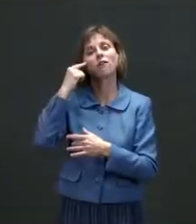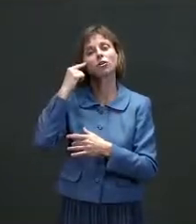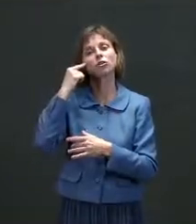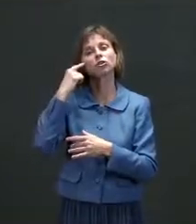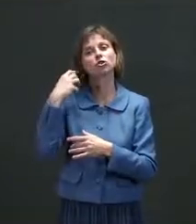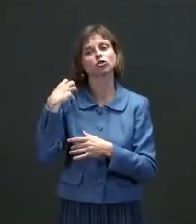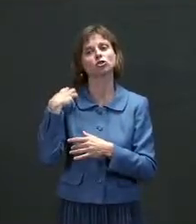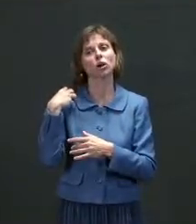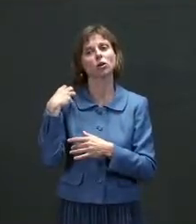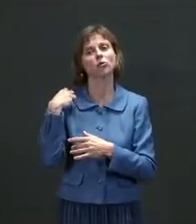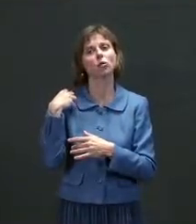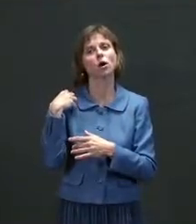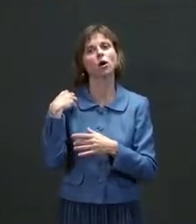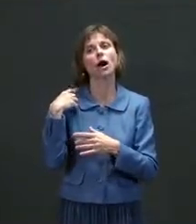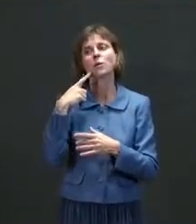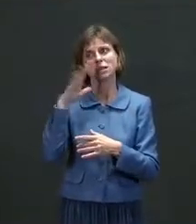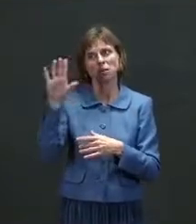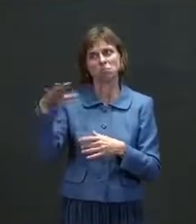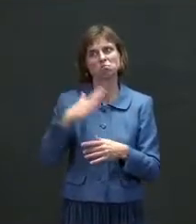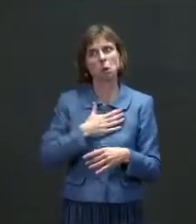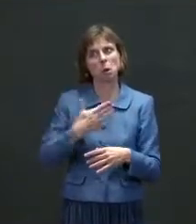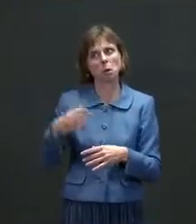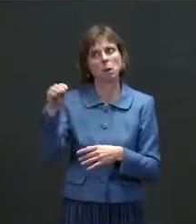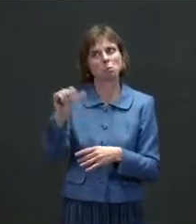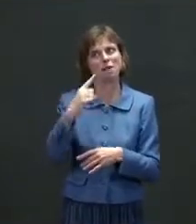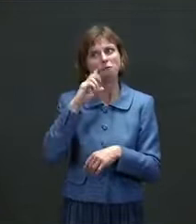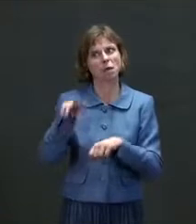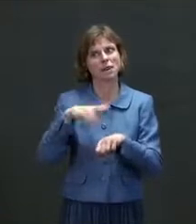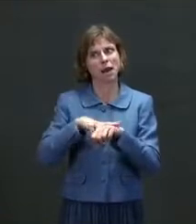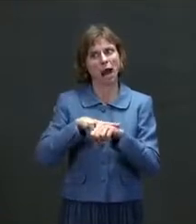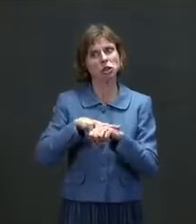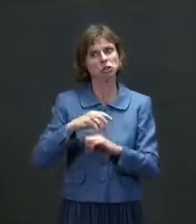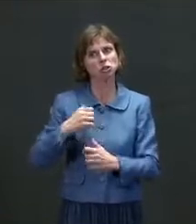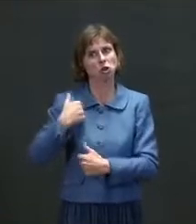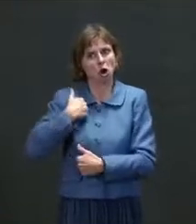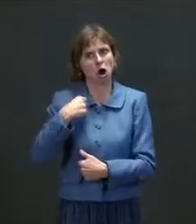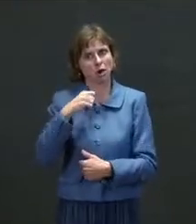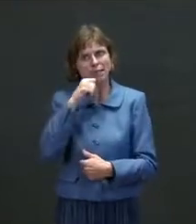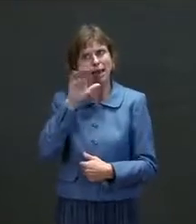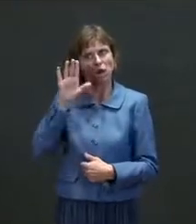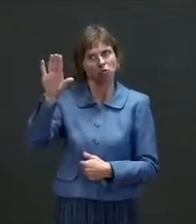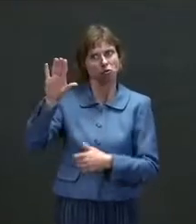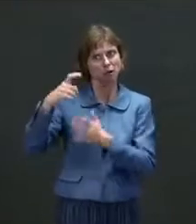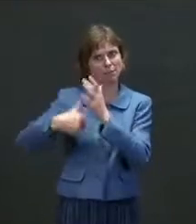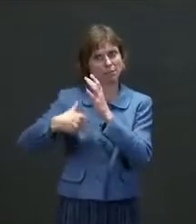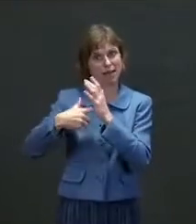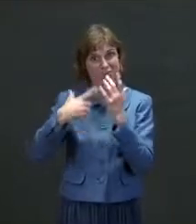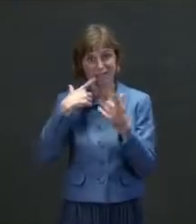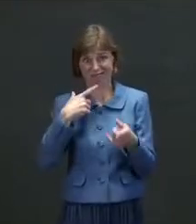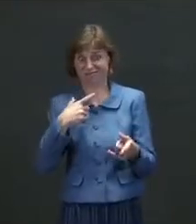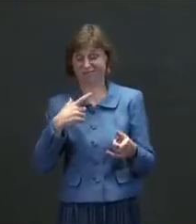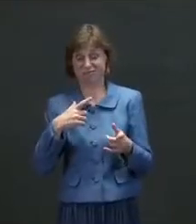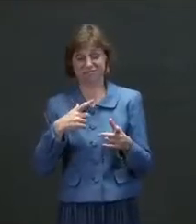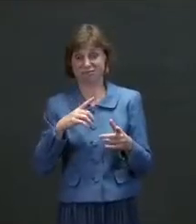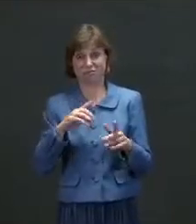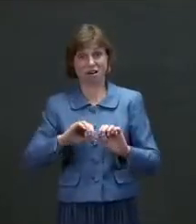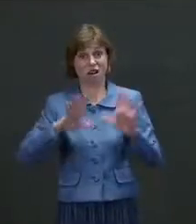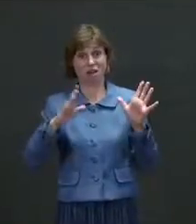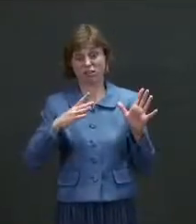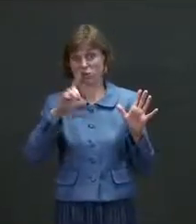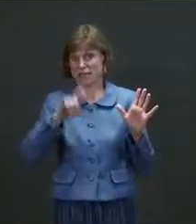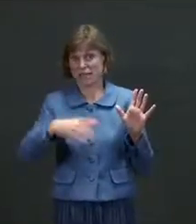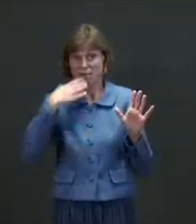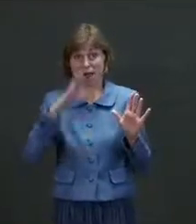them that we'll pay for the National Guard. It won't be their expense because you guys are and women are badly needed. And in addition to